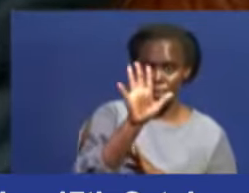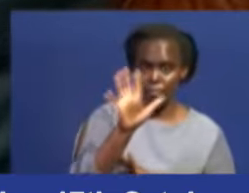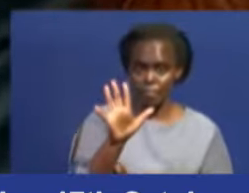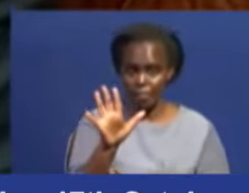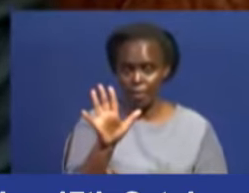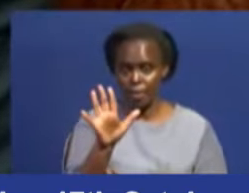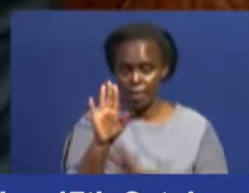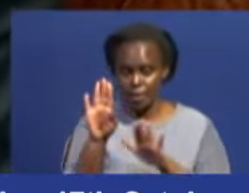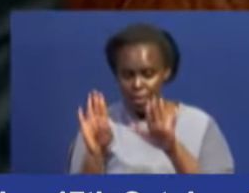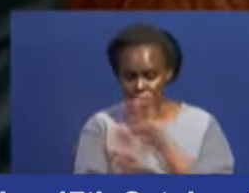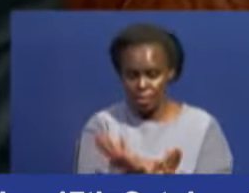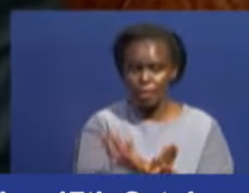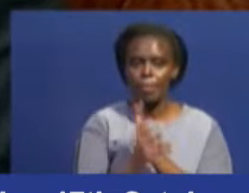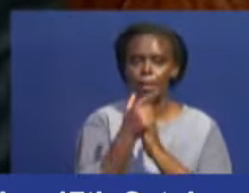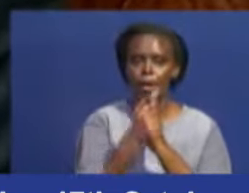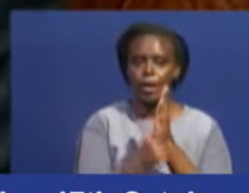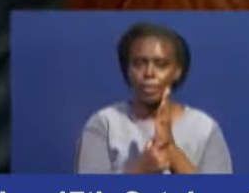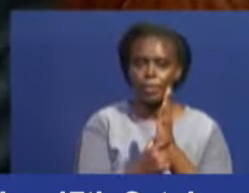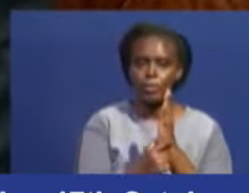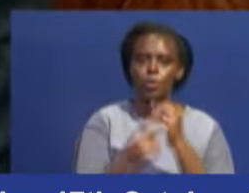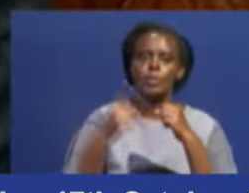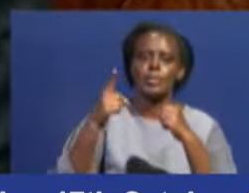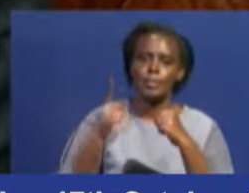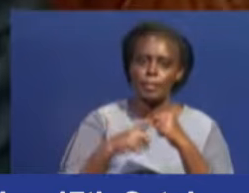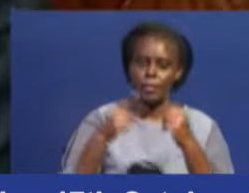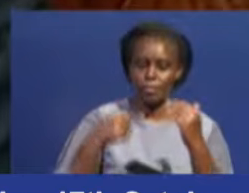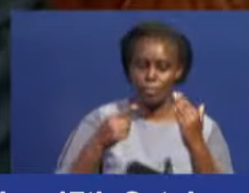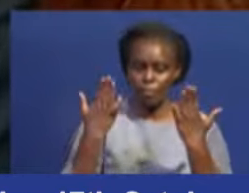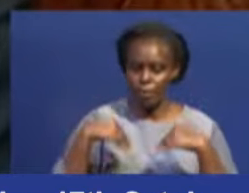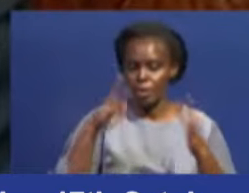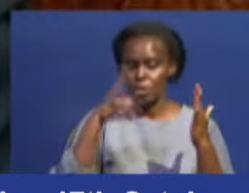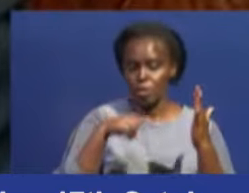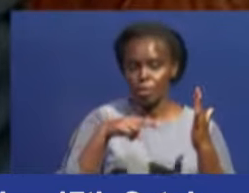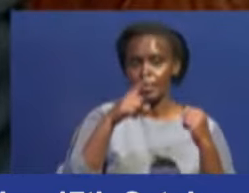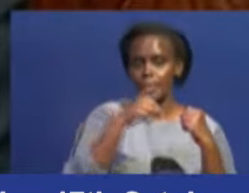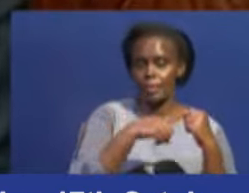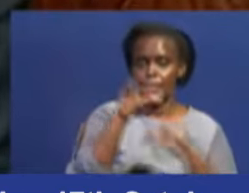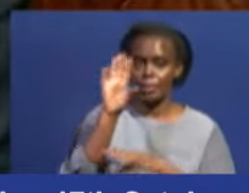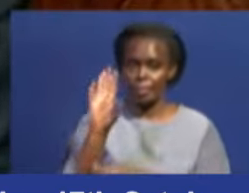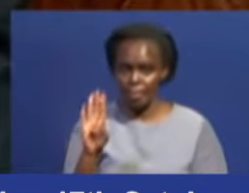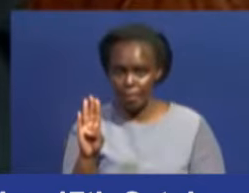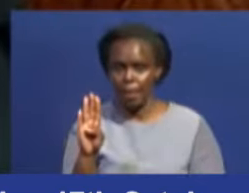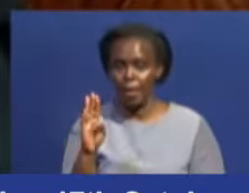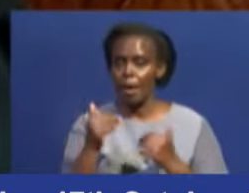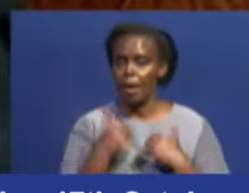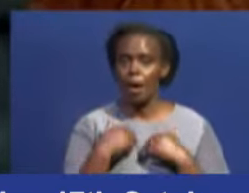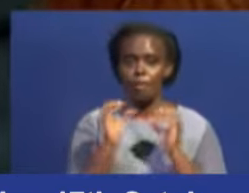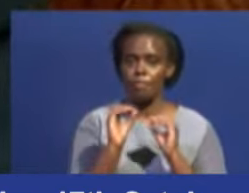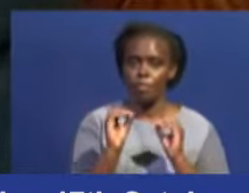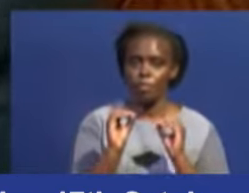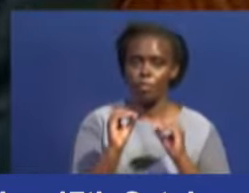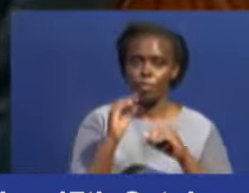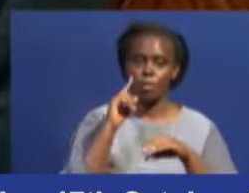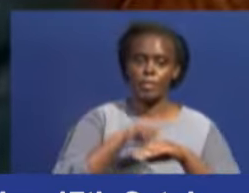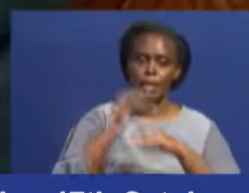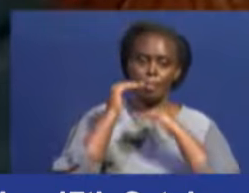145, the sabbatical, I've read sabbatical 6B, doesn't have a time